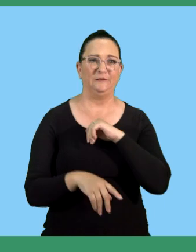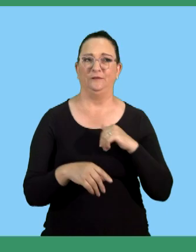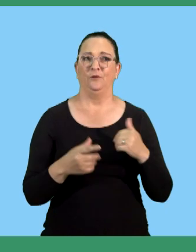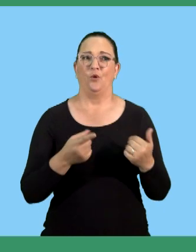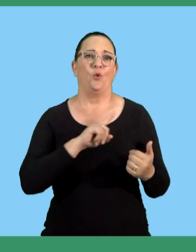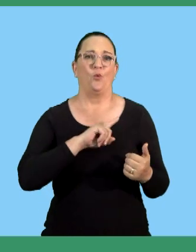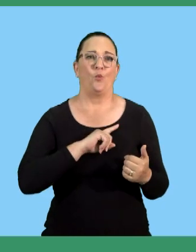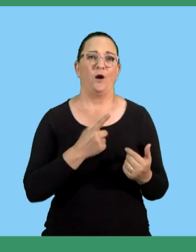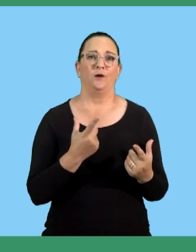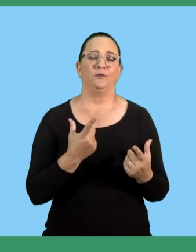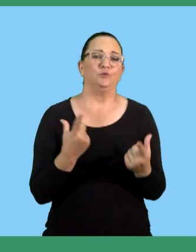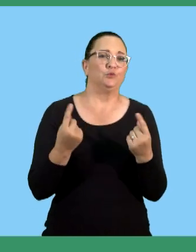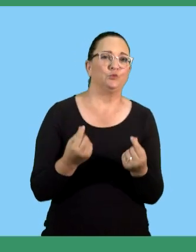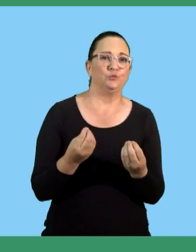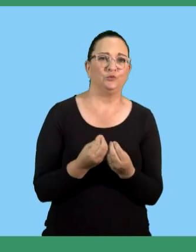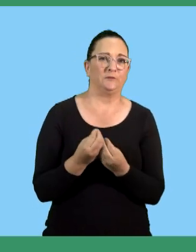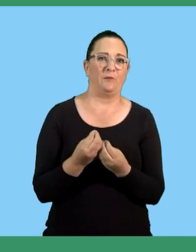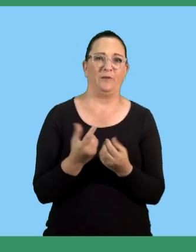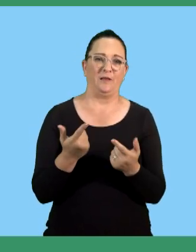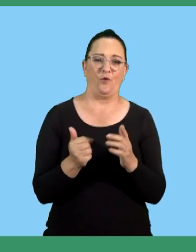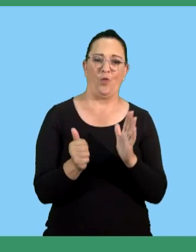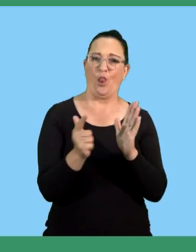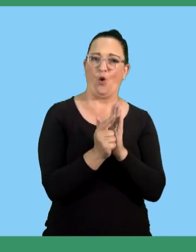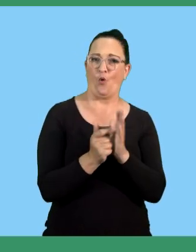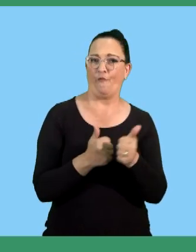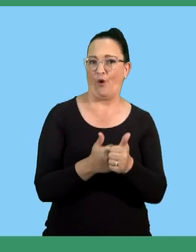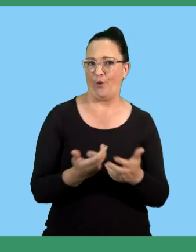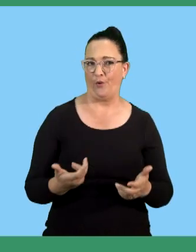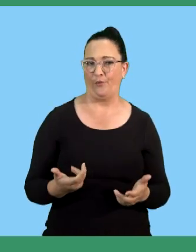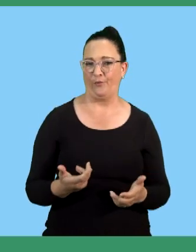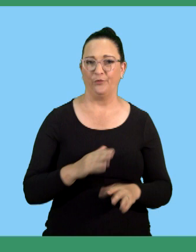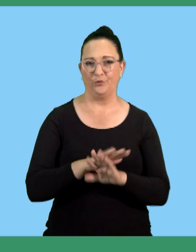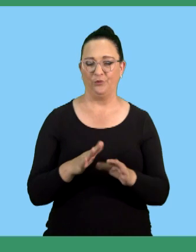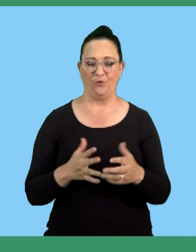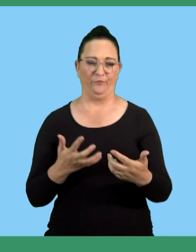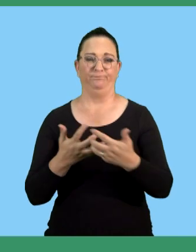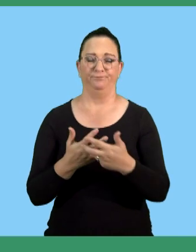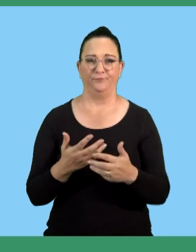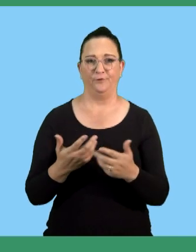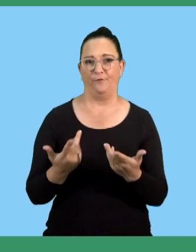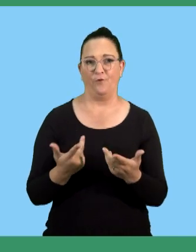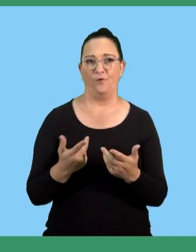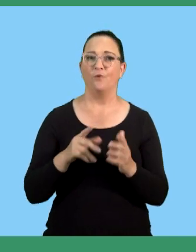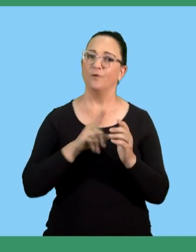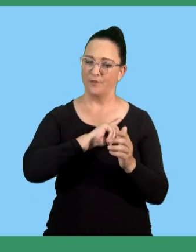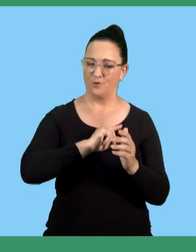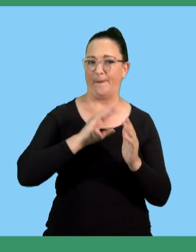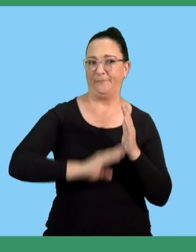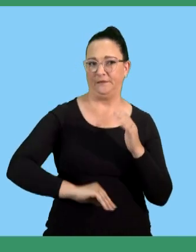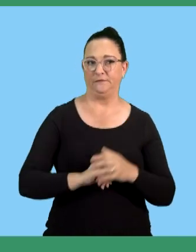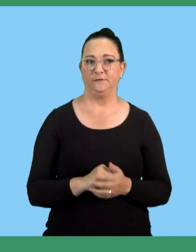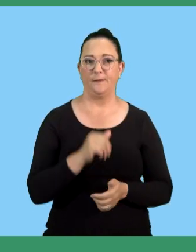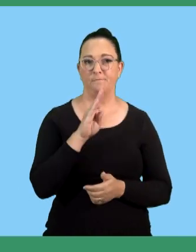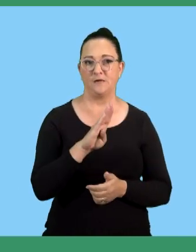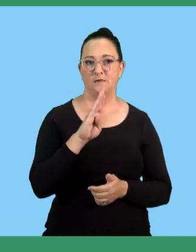to punishment of doing or for doing something that is against the law. So meaning if you do not comply, then you'll be punished.